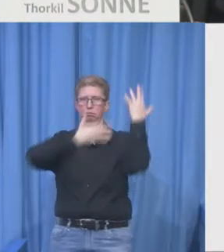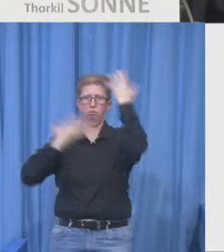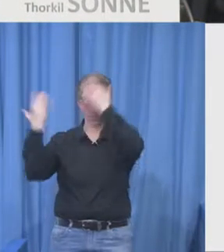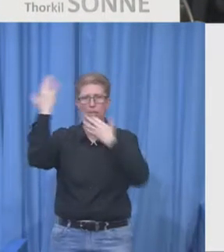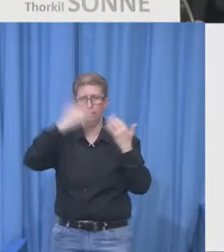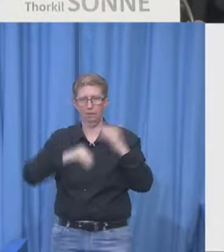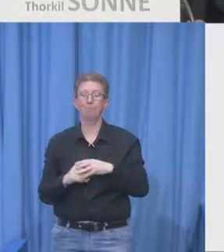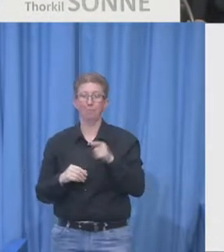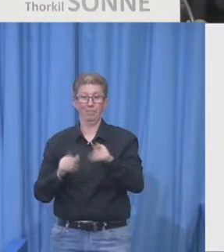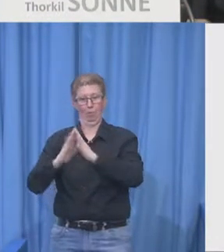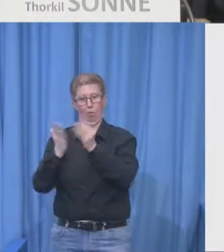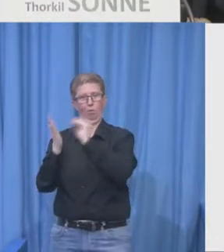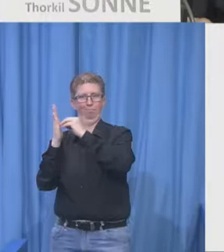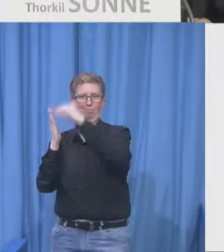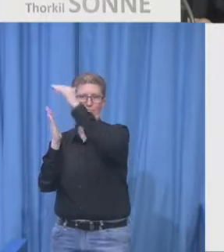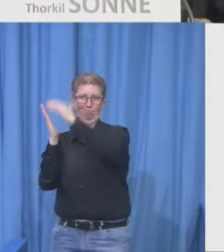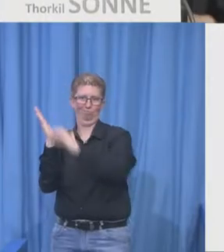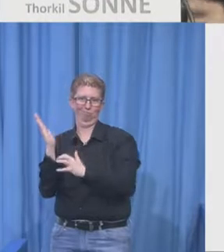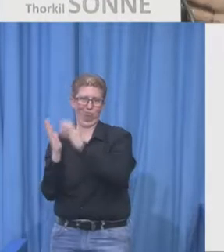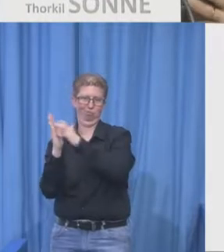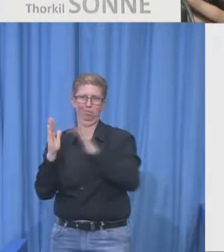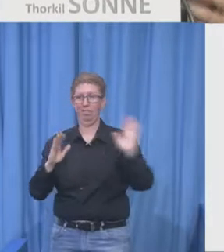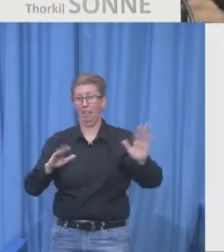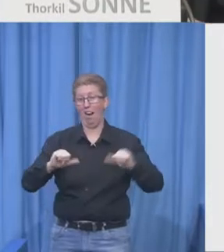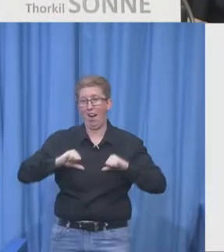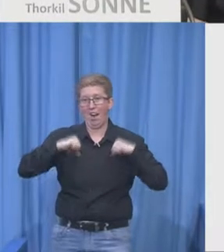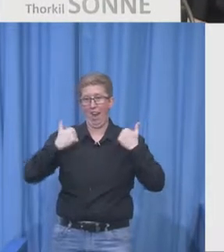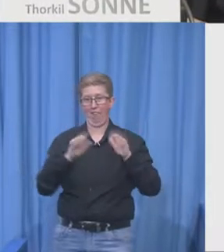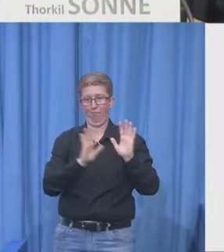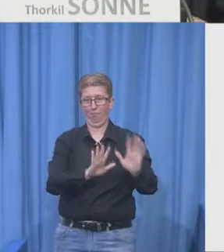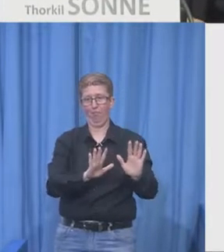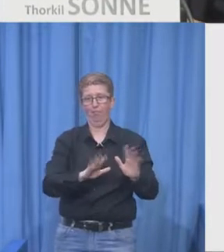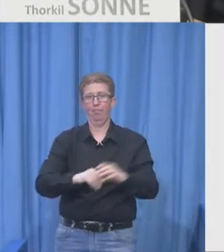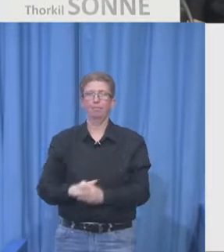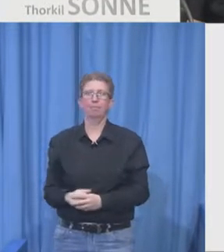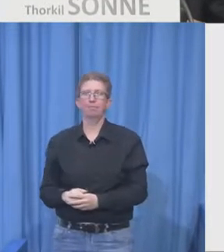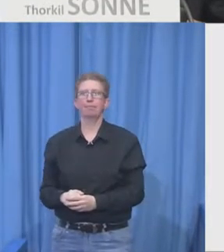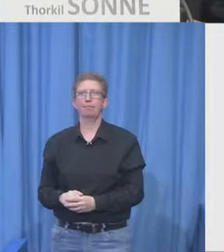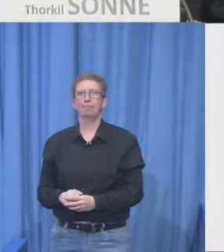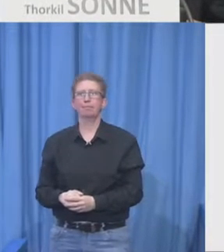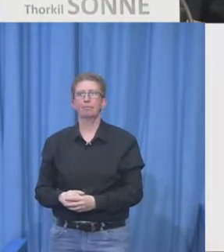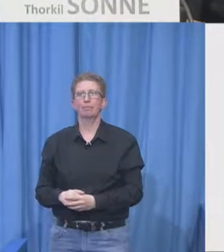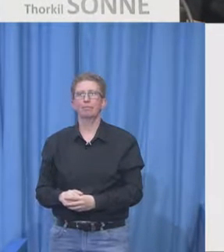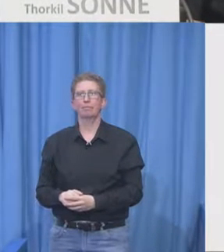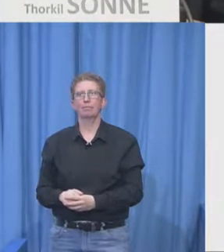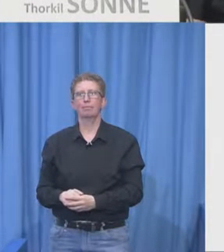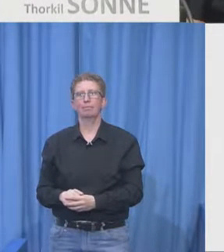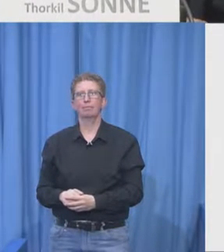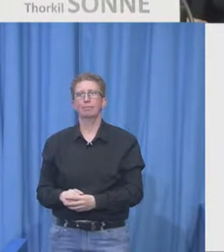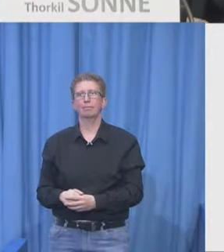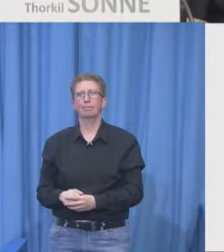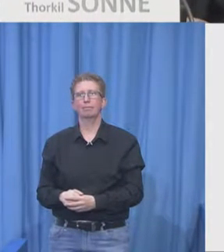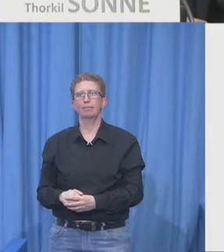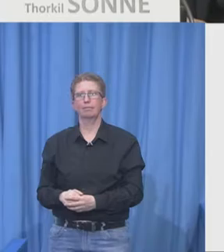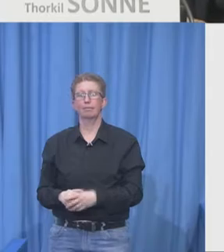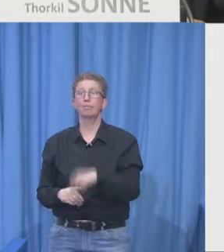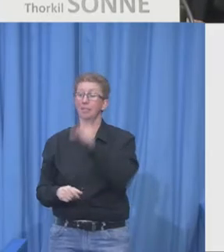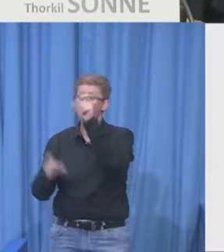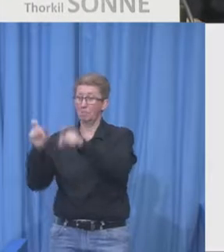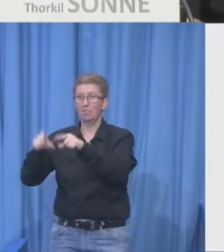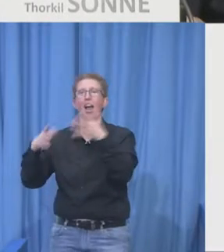vulnerability, and it's very important that we'll be able to set up a support structure. Getting a job is one